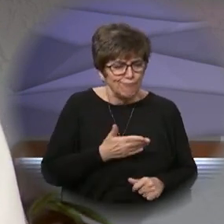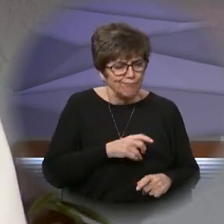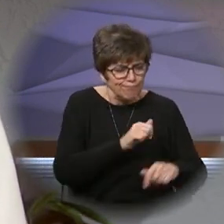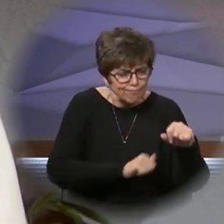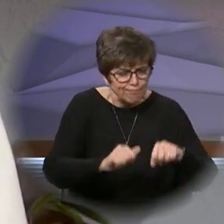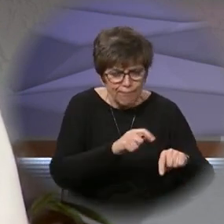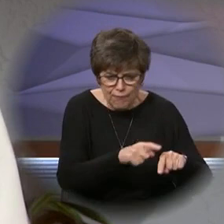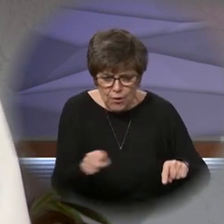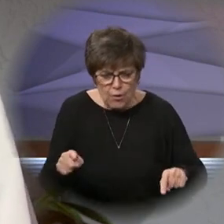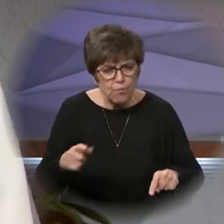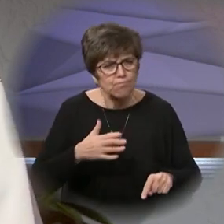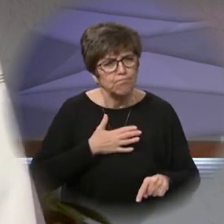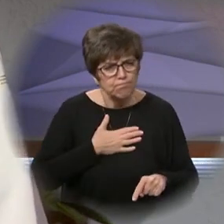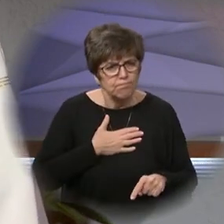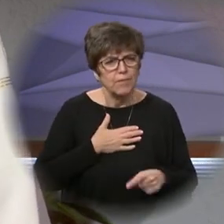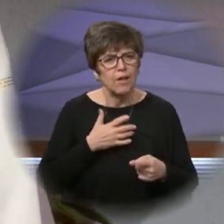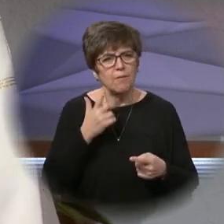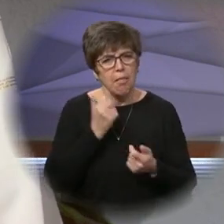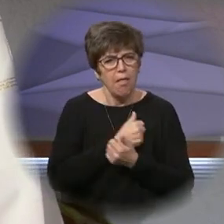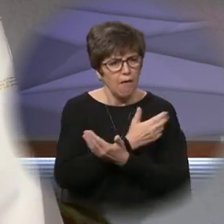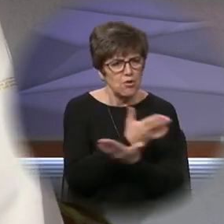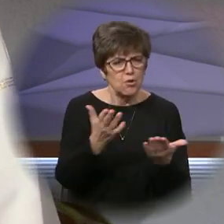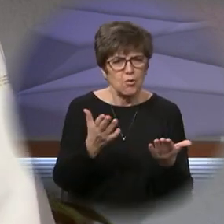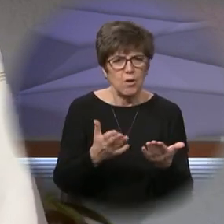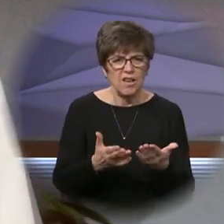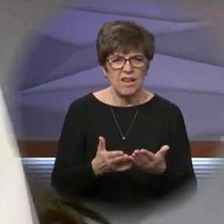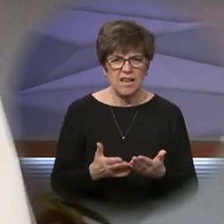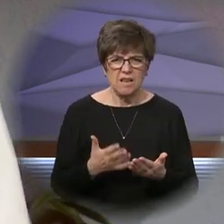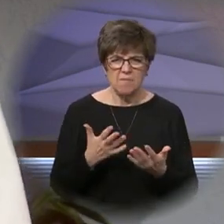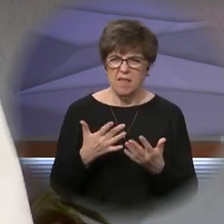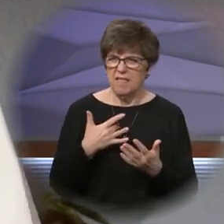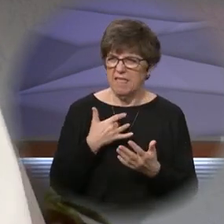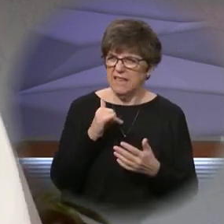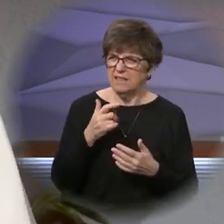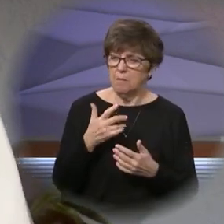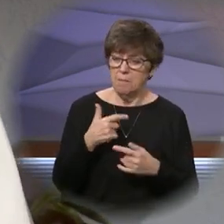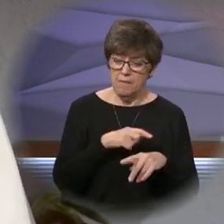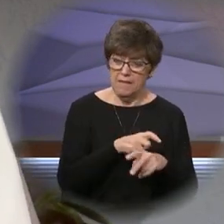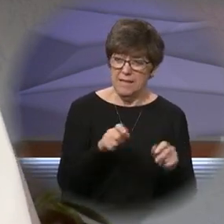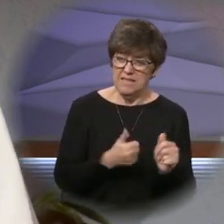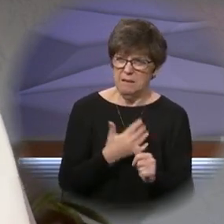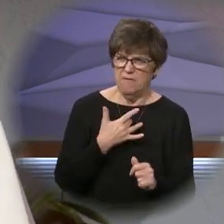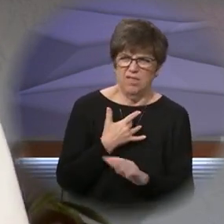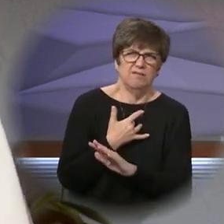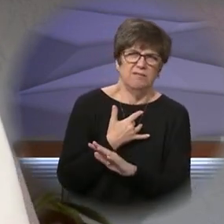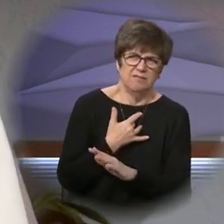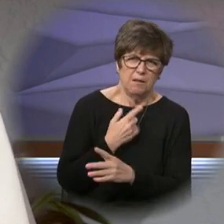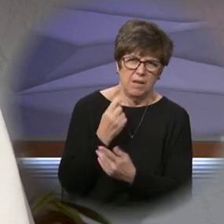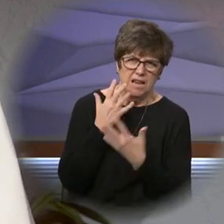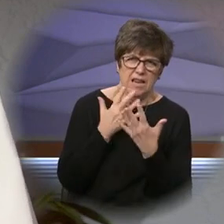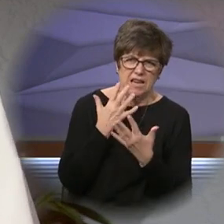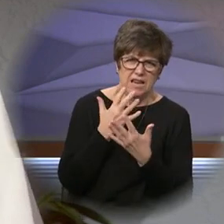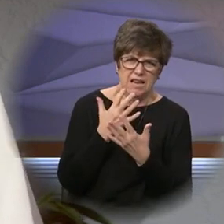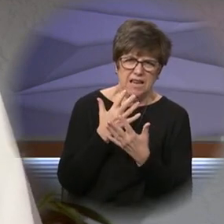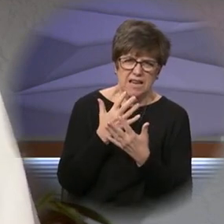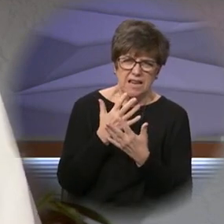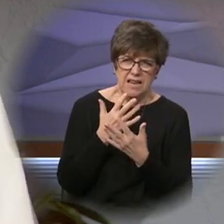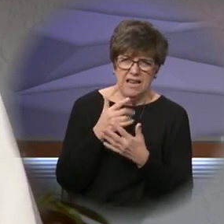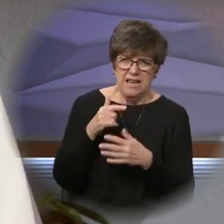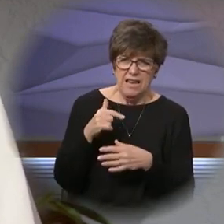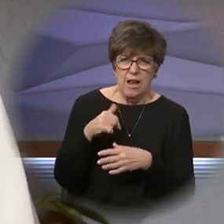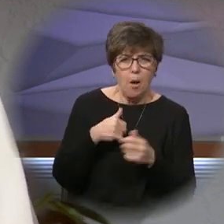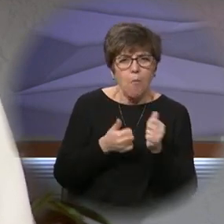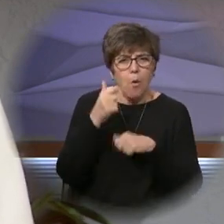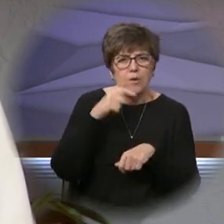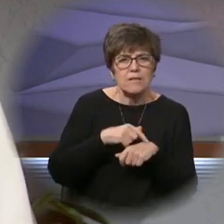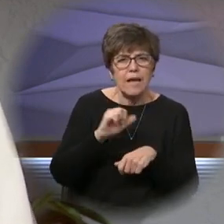loved you. And so we can imagine it was an embarrassing kind of intimacy because it was a slave who had washed the guests